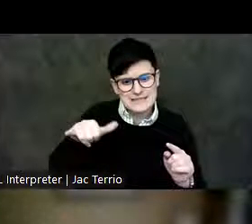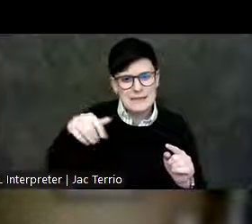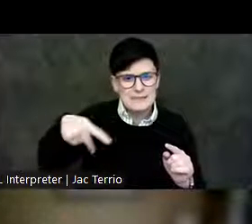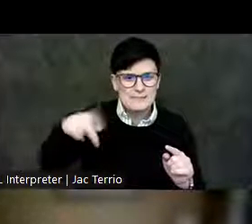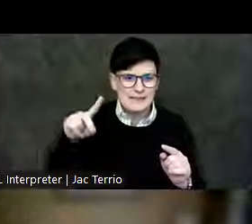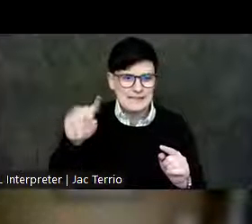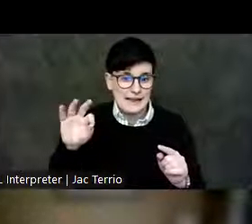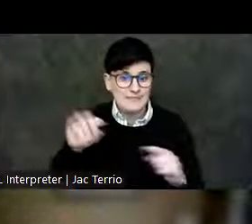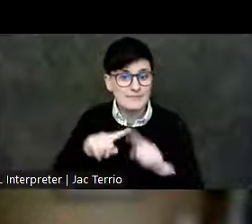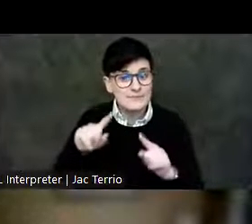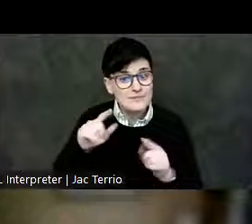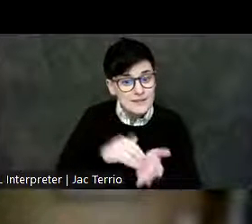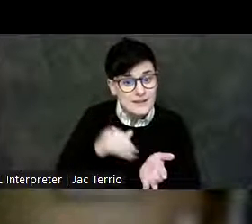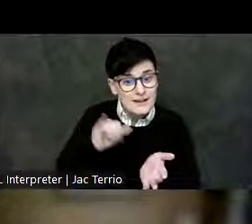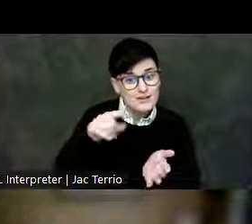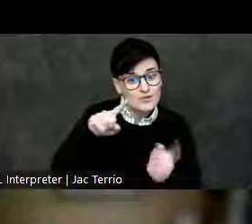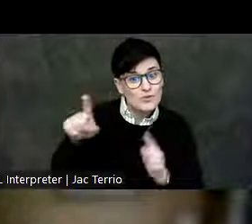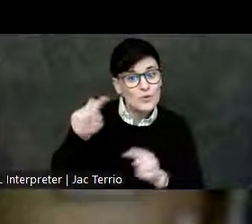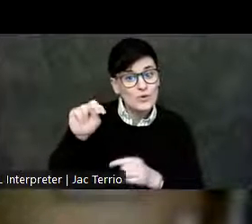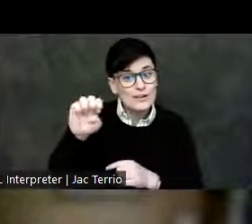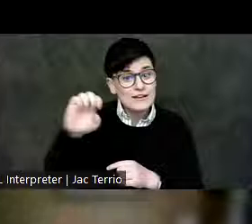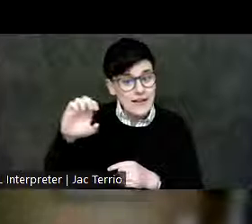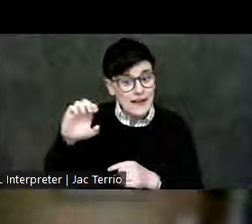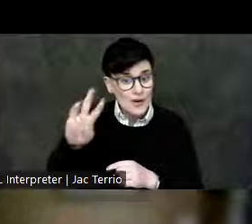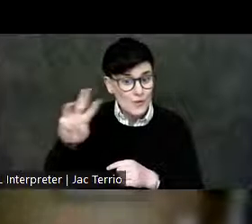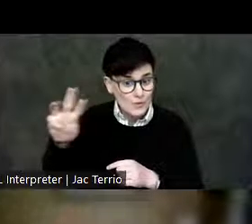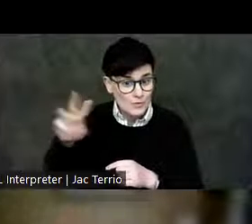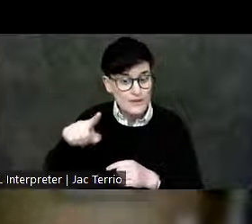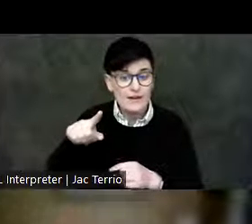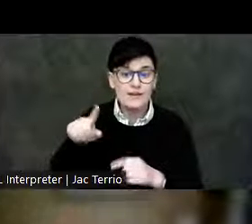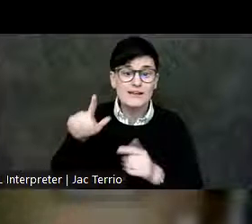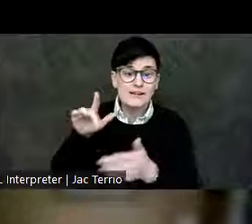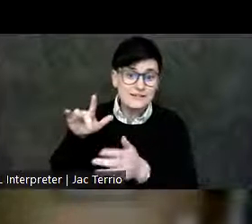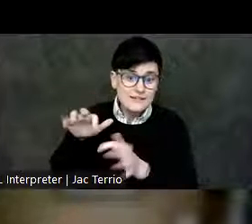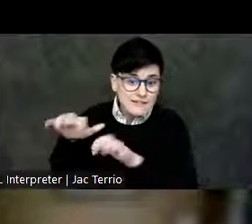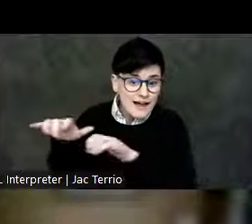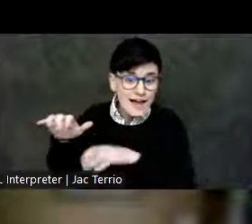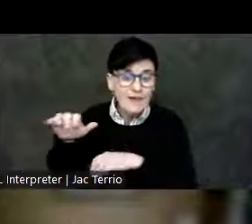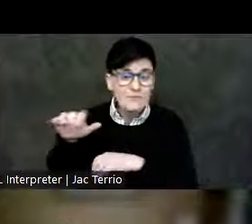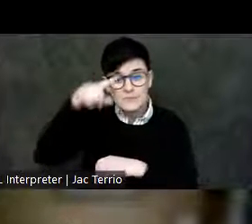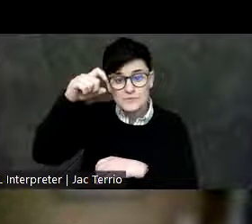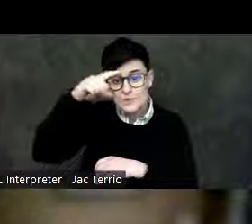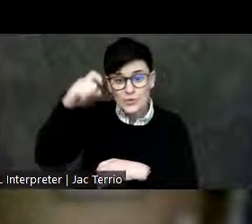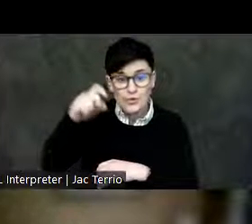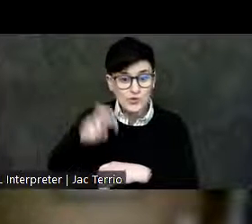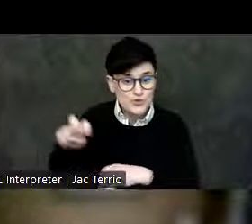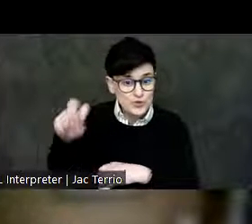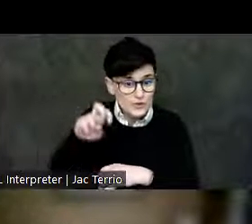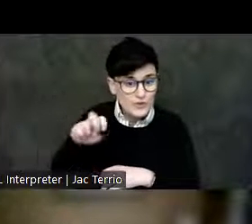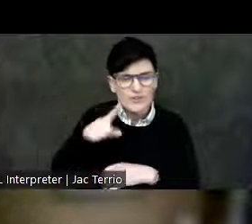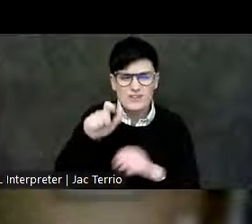the NEC website and put in summer travel, you'll be able to access